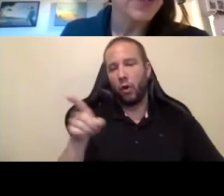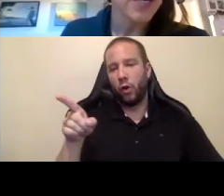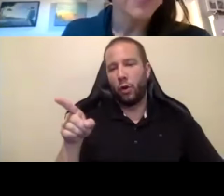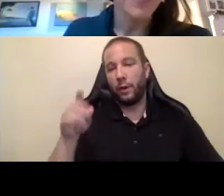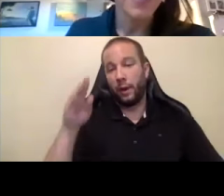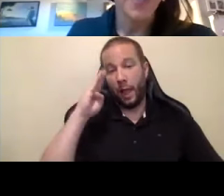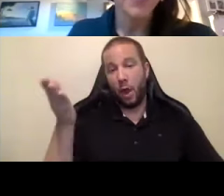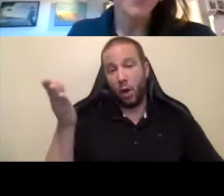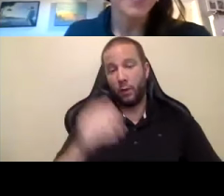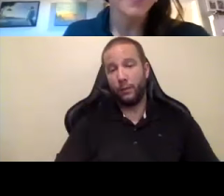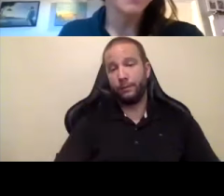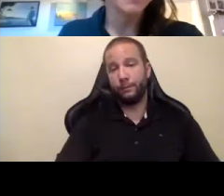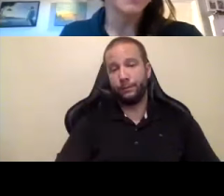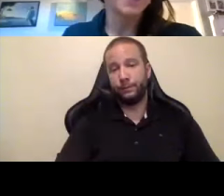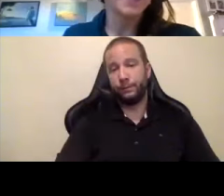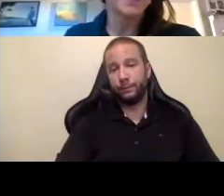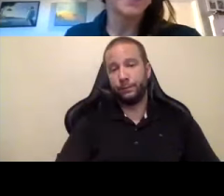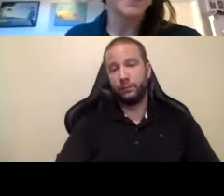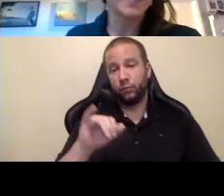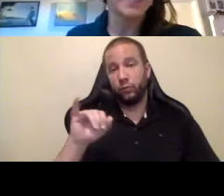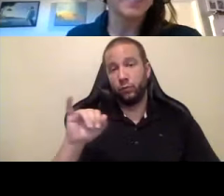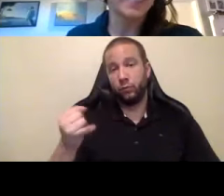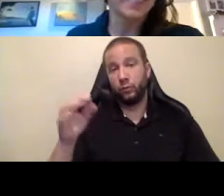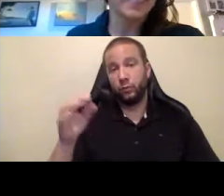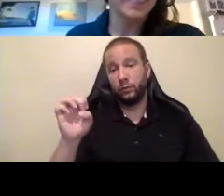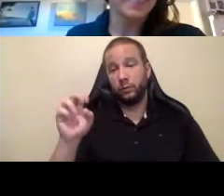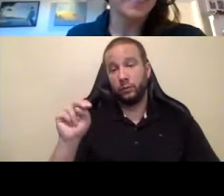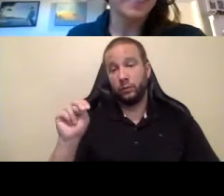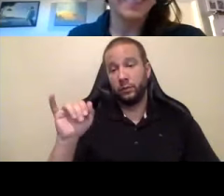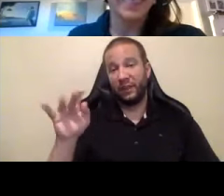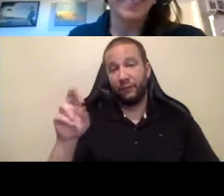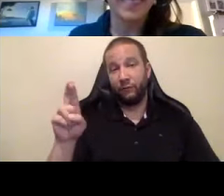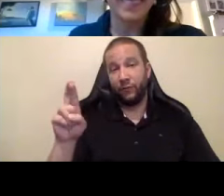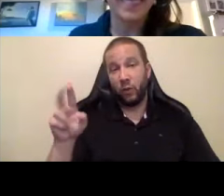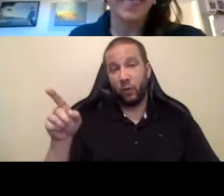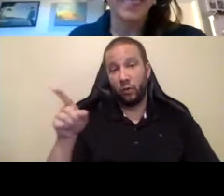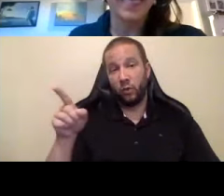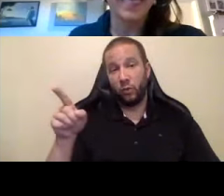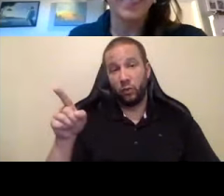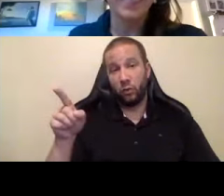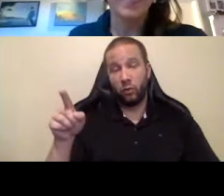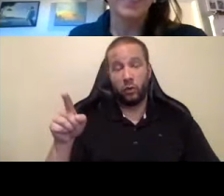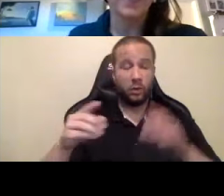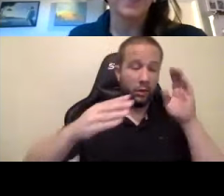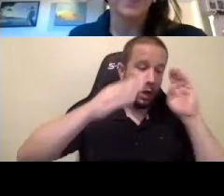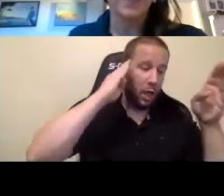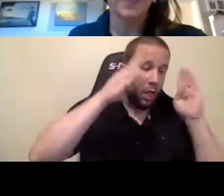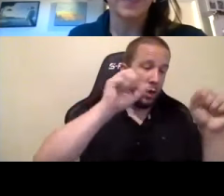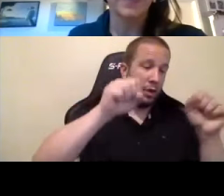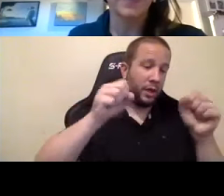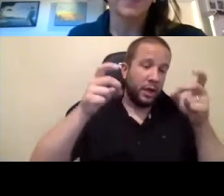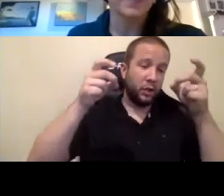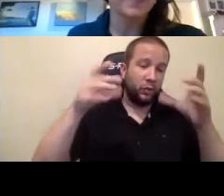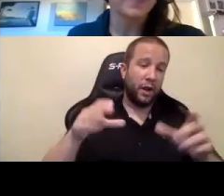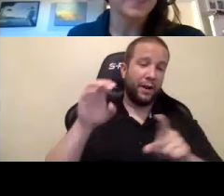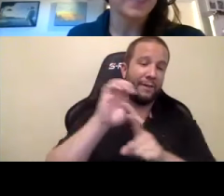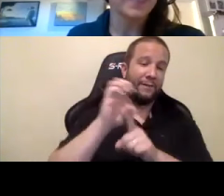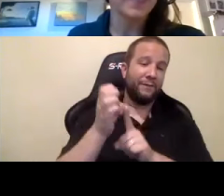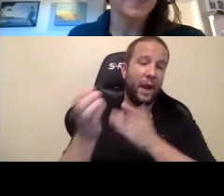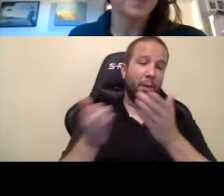We've got Jennifer Gonzalez. Hi, everybody. Jennifer Gonzalez, Director of Environmental Services for the